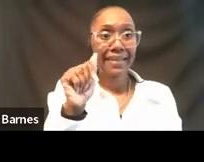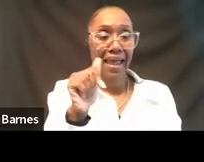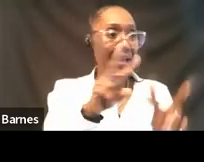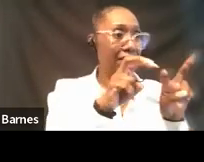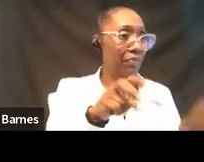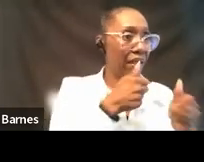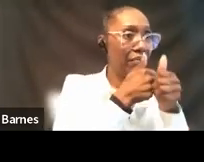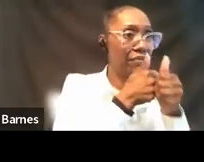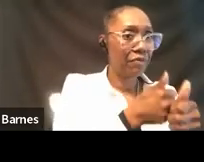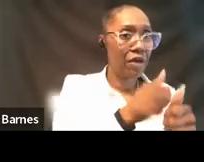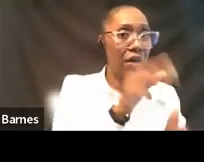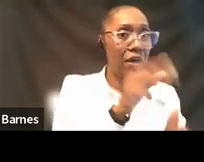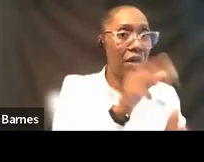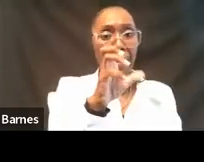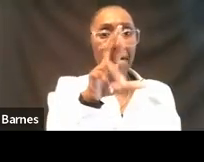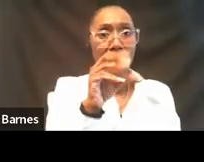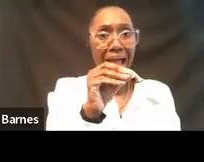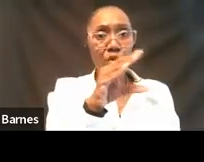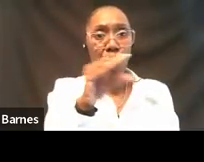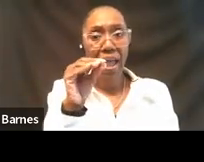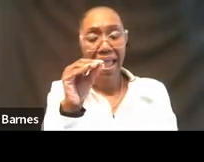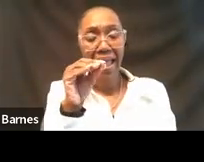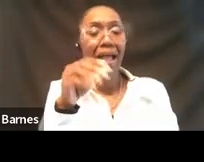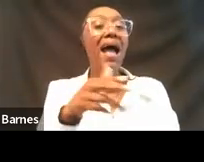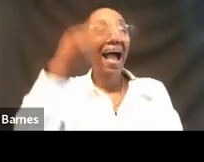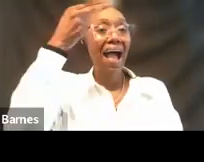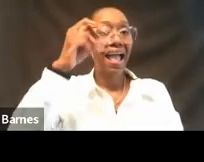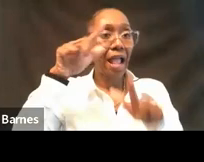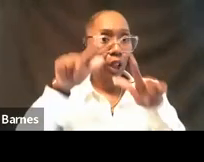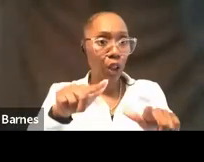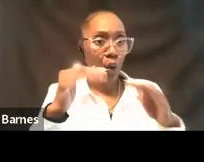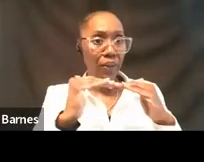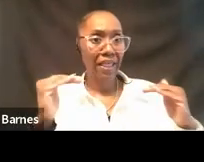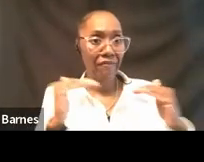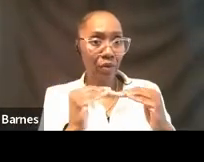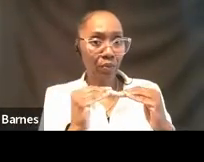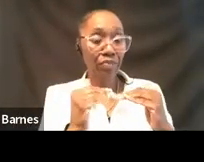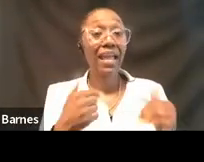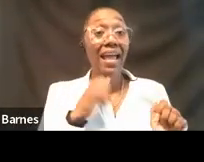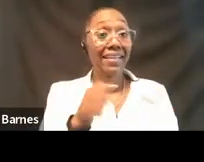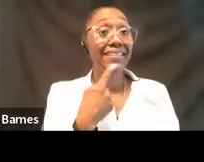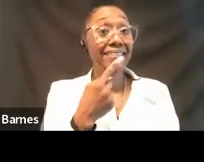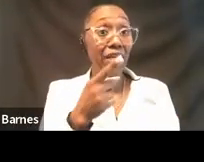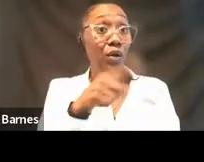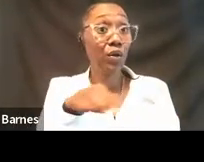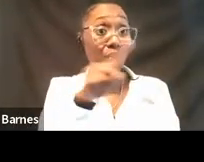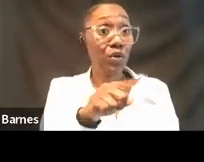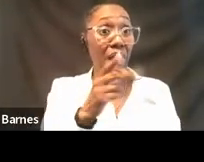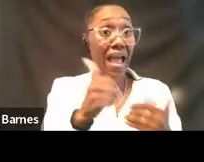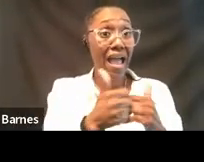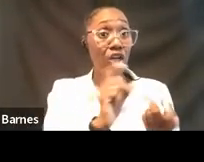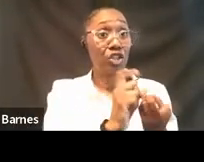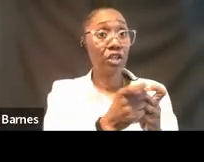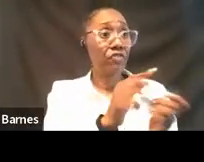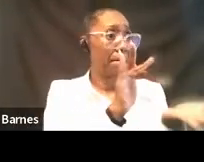micro and macro levels. So not only could I tell you how a student's performance changed session to session, I could tell you how it changed in regards to medication